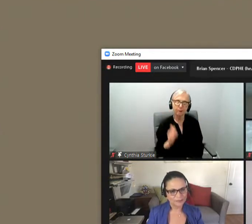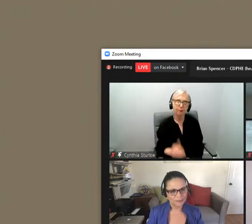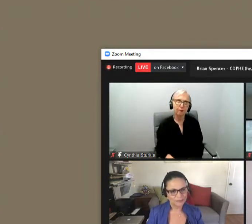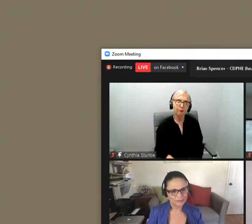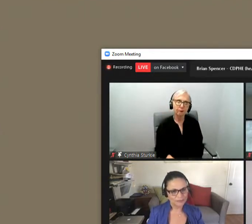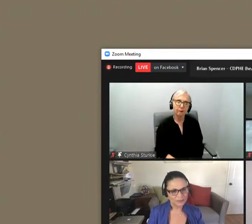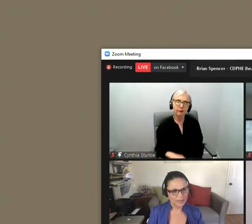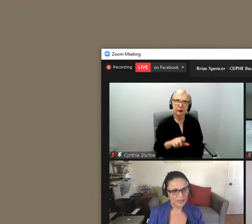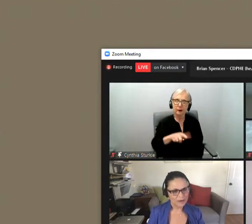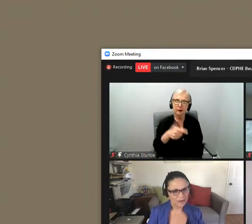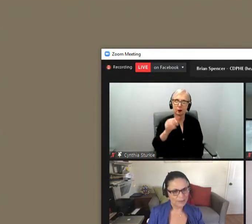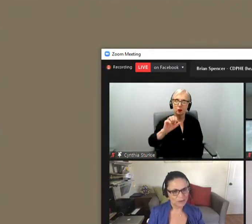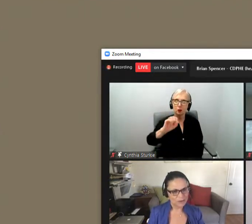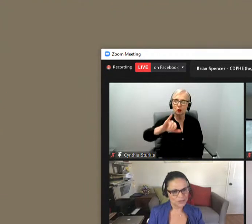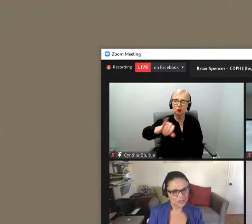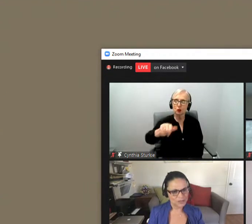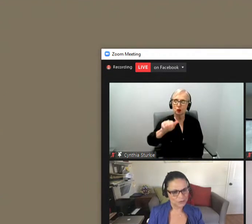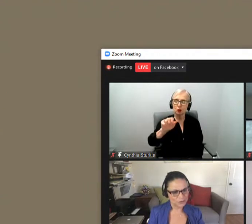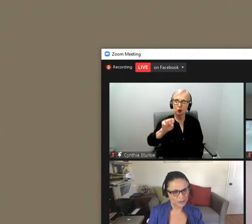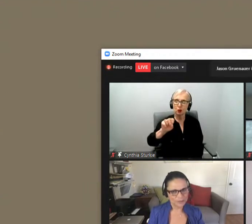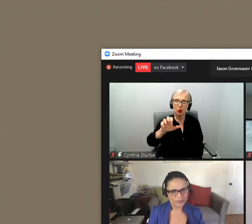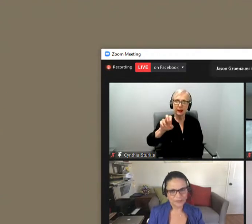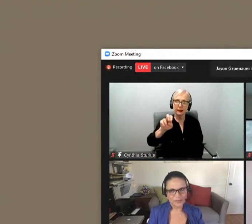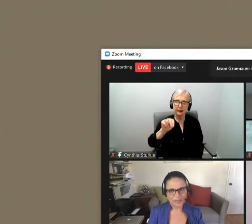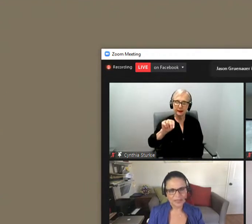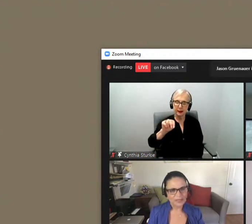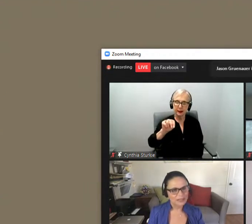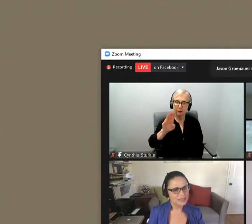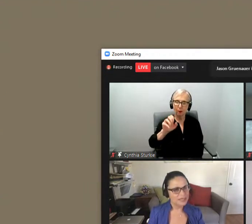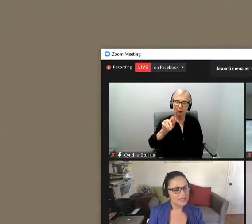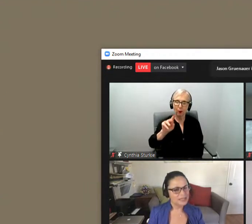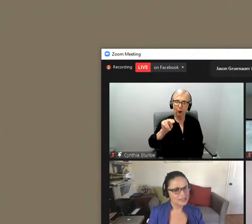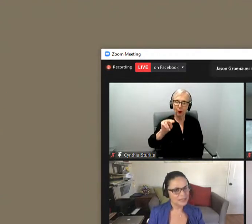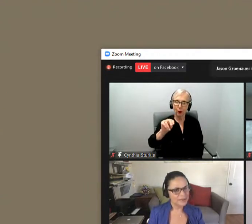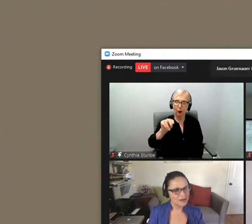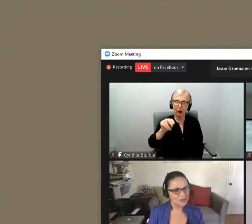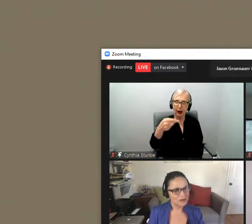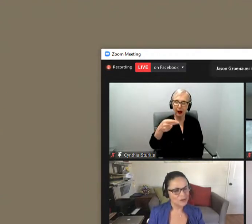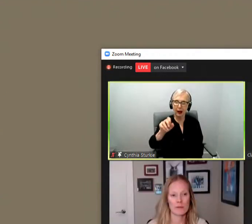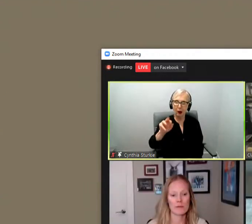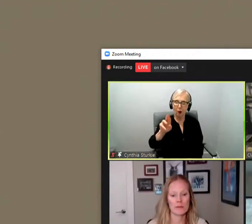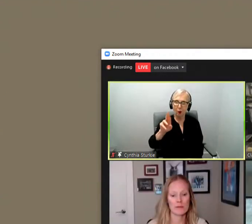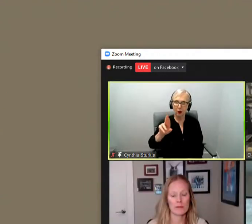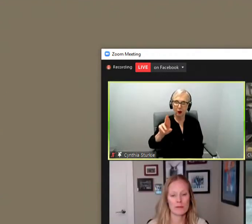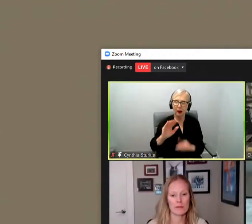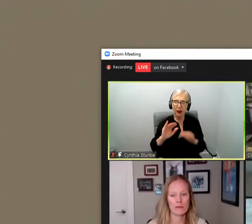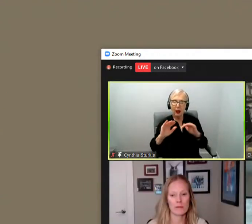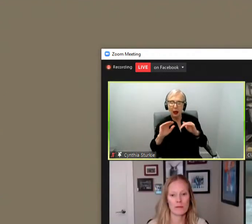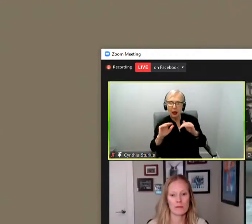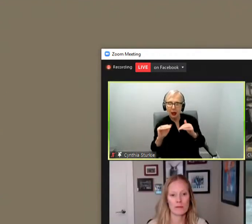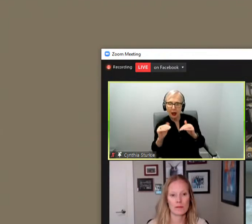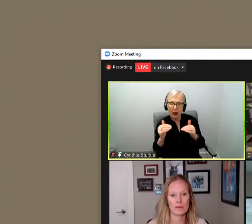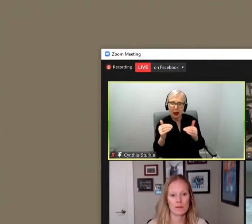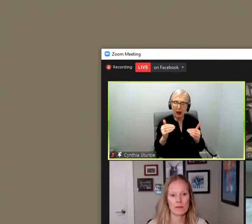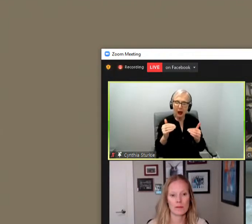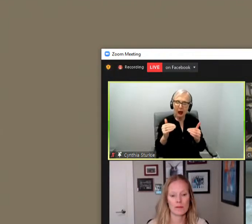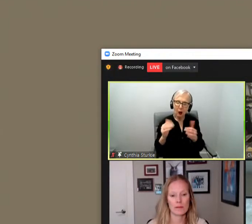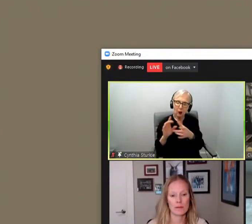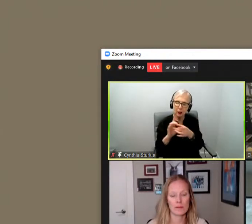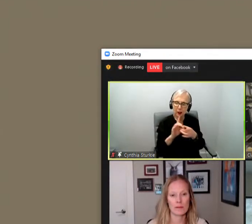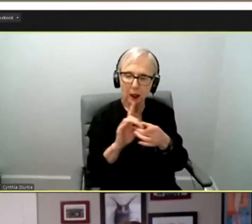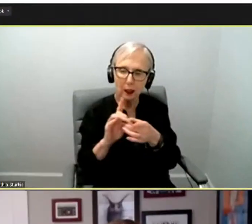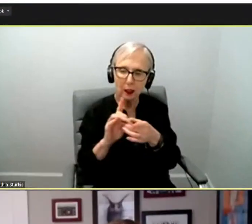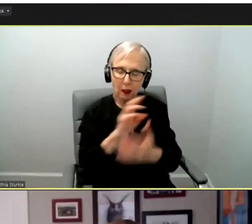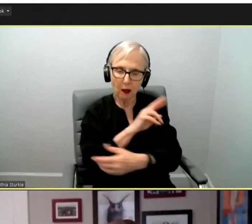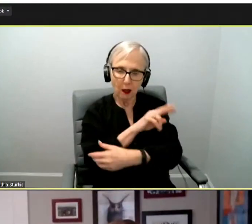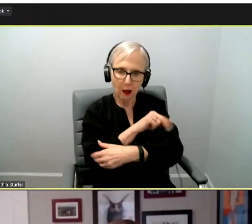Let's go ahead to Jason Grunauer. Yes, I was just curious where we're standing when terms of hospitalizations is a lot